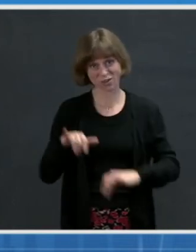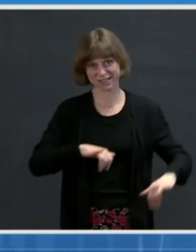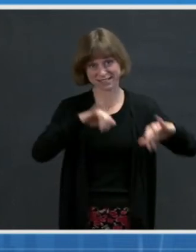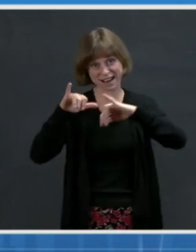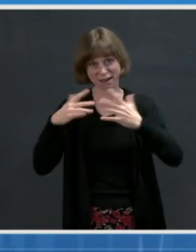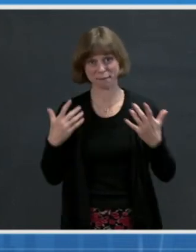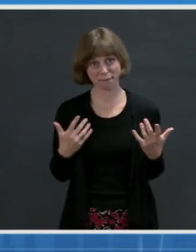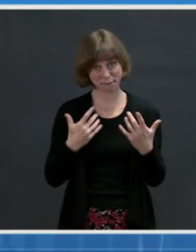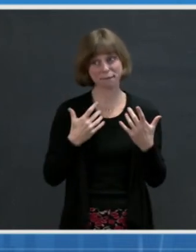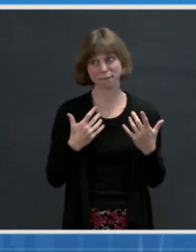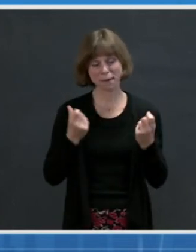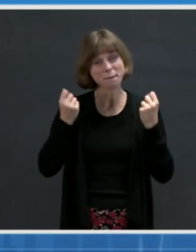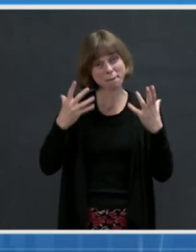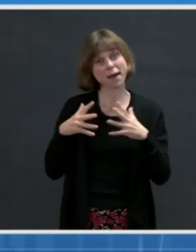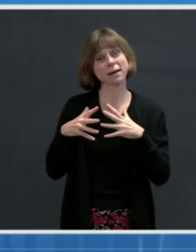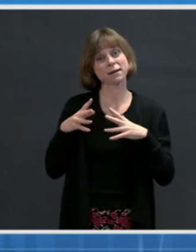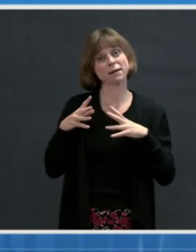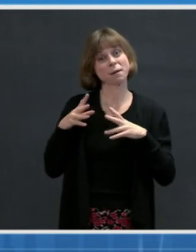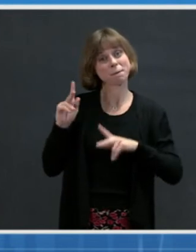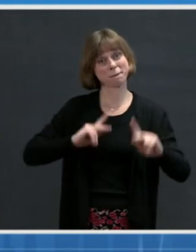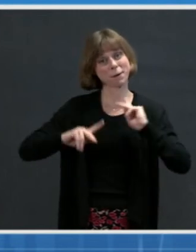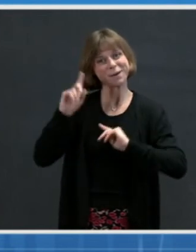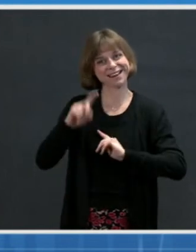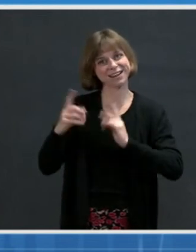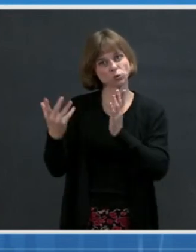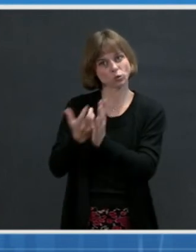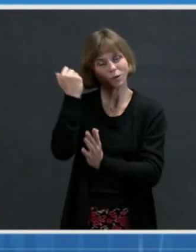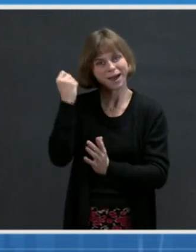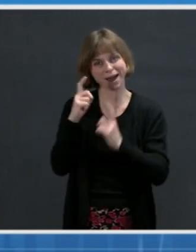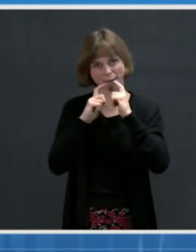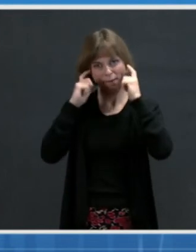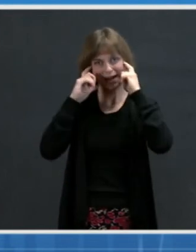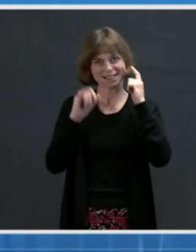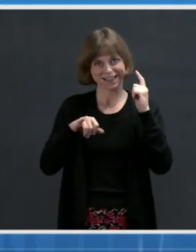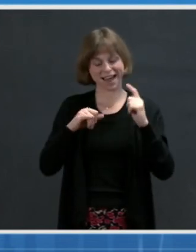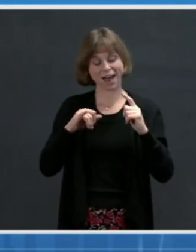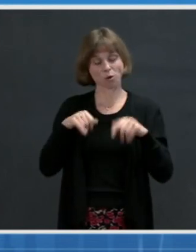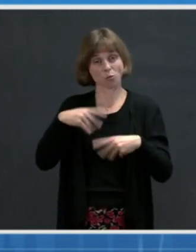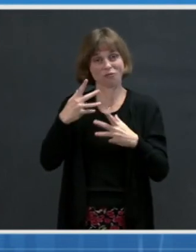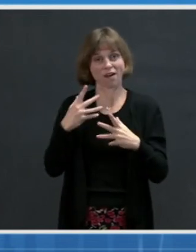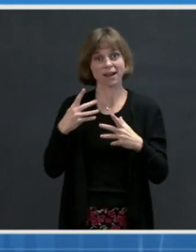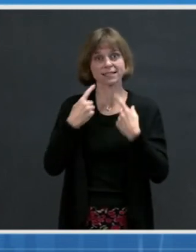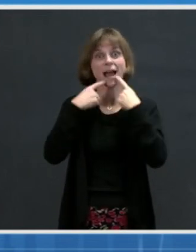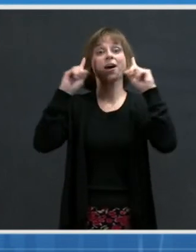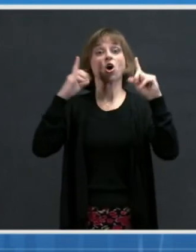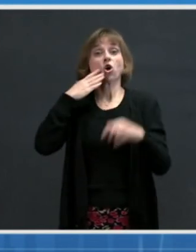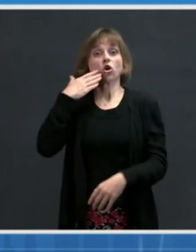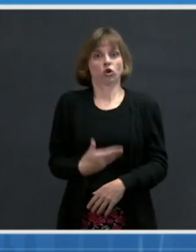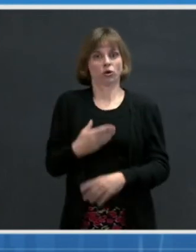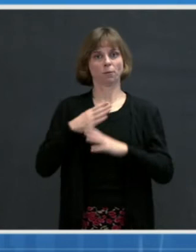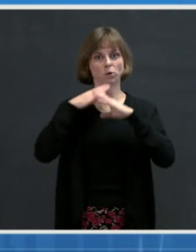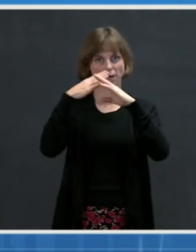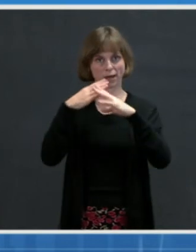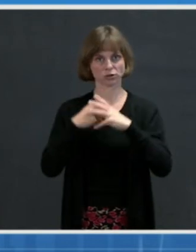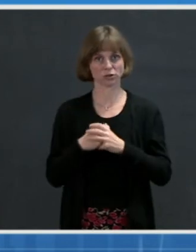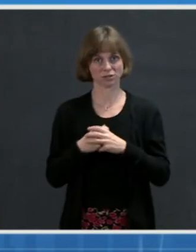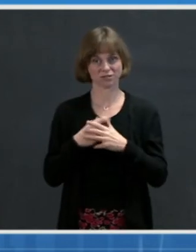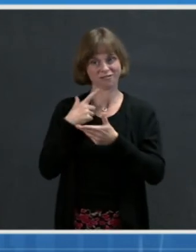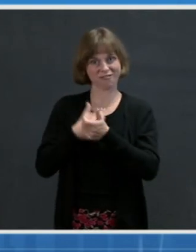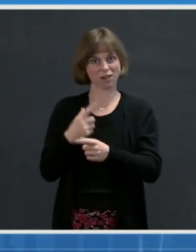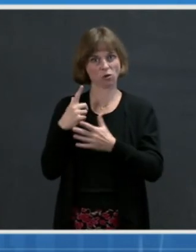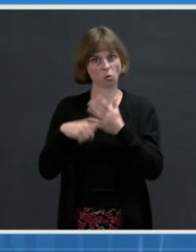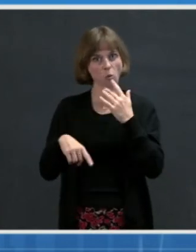a mask that provides effective protection in line with the CDC guidance that Rochelle articulated. So this